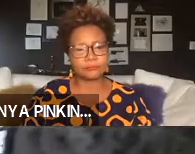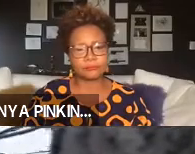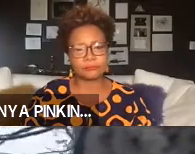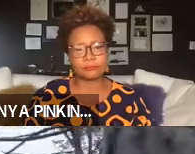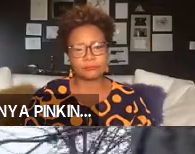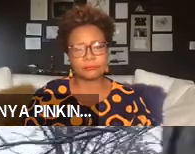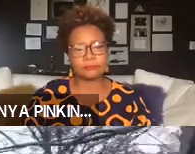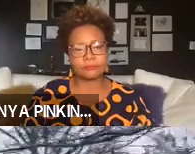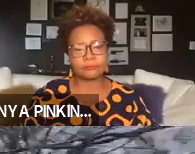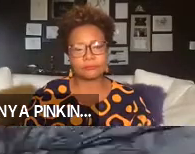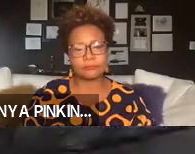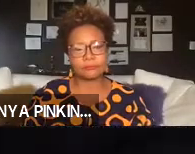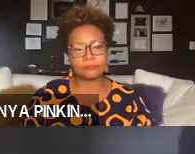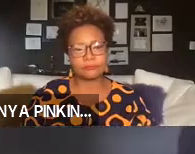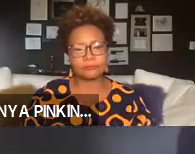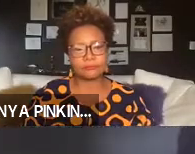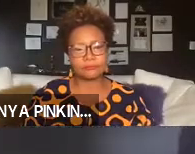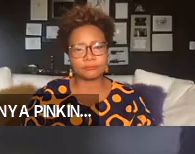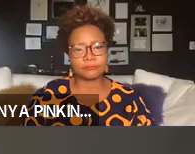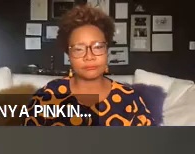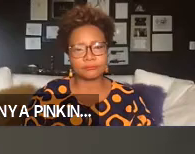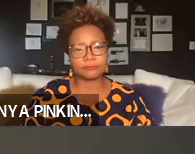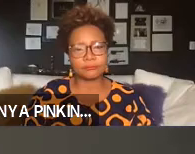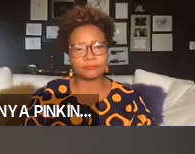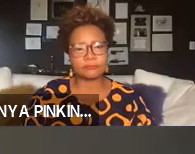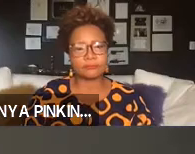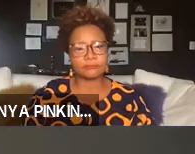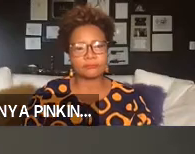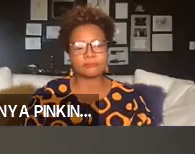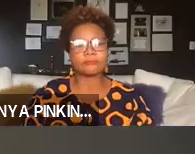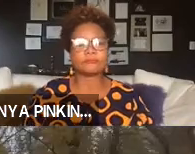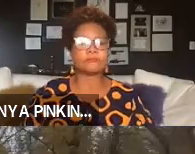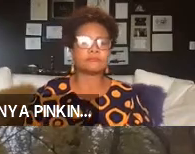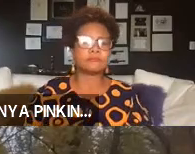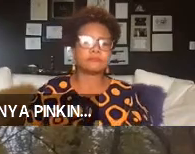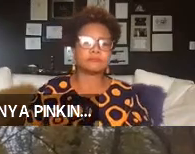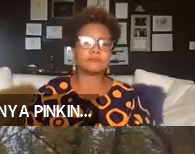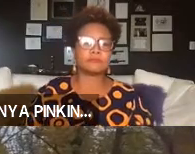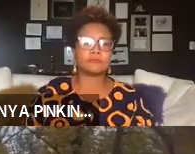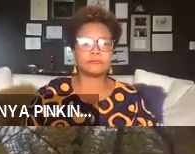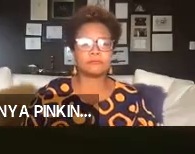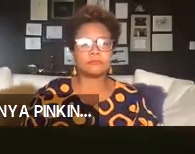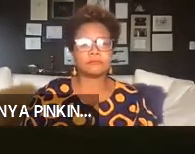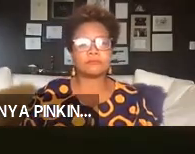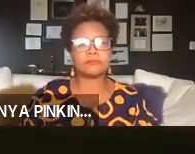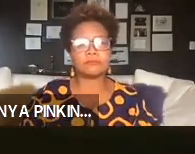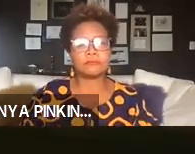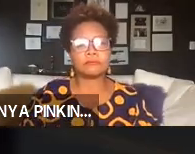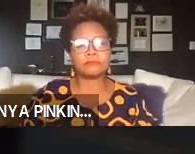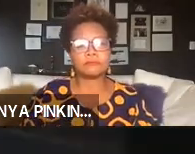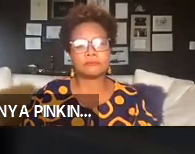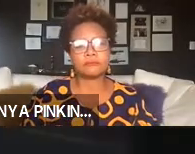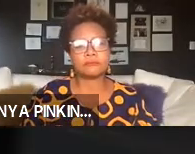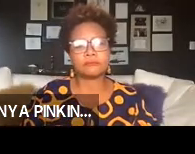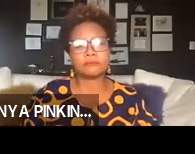This place is spooky. Take it easy. You know what, guys? I'm gonna go back